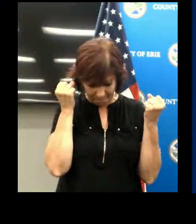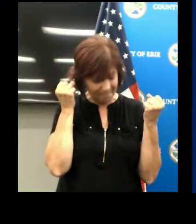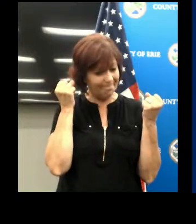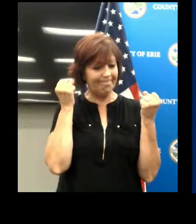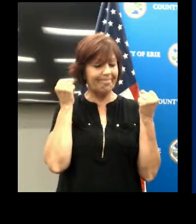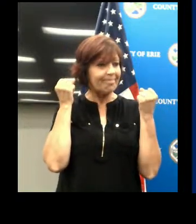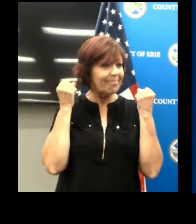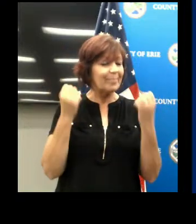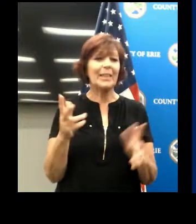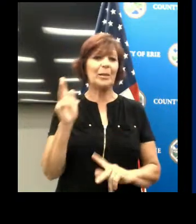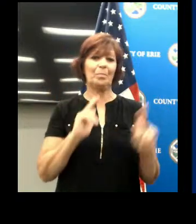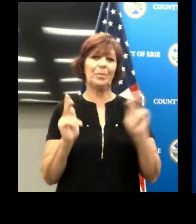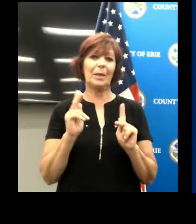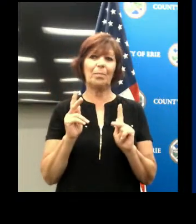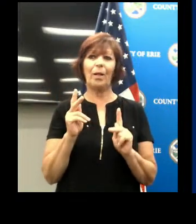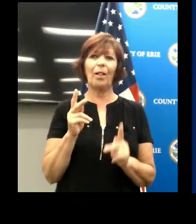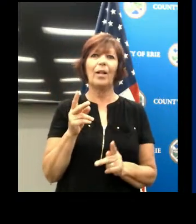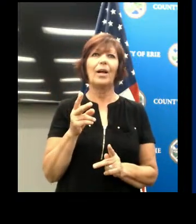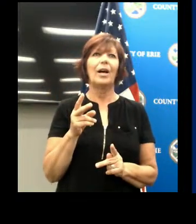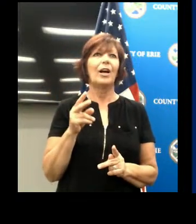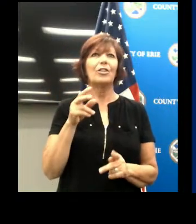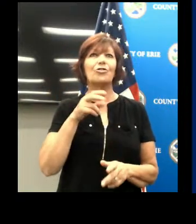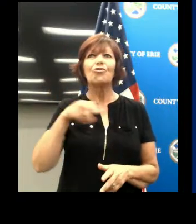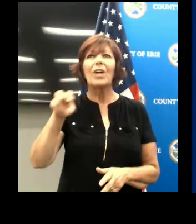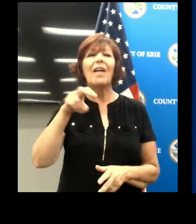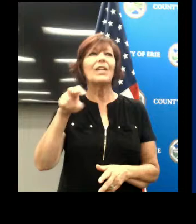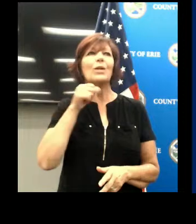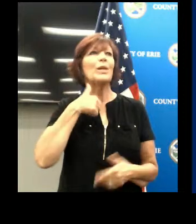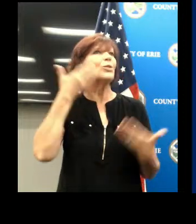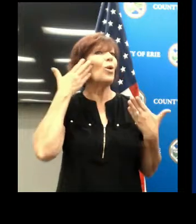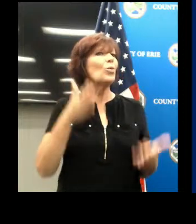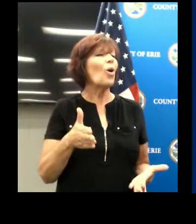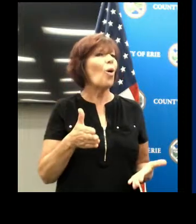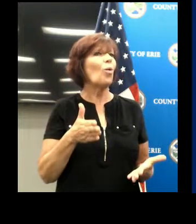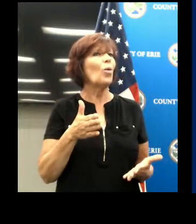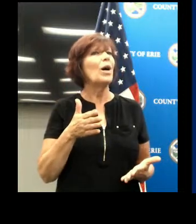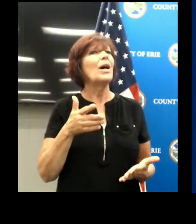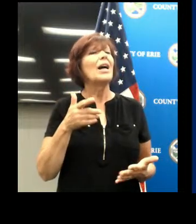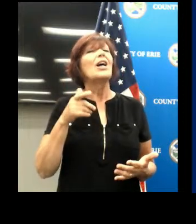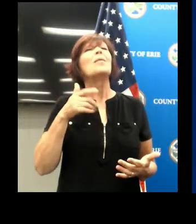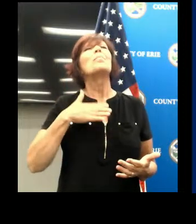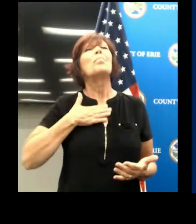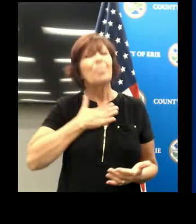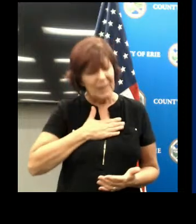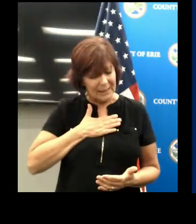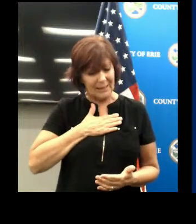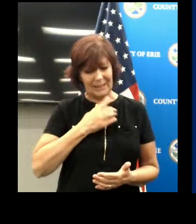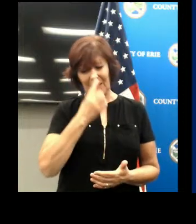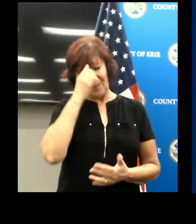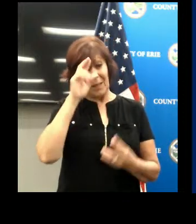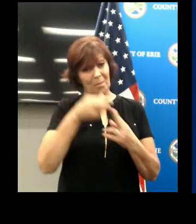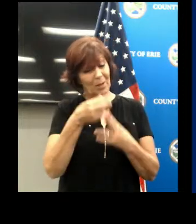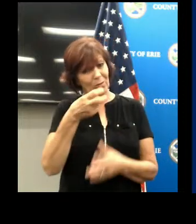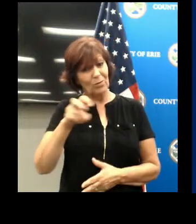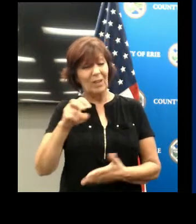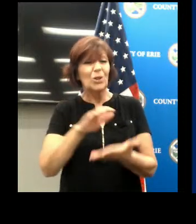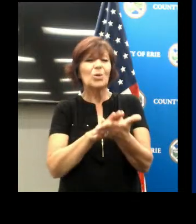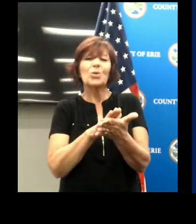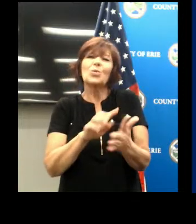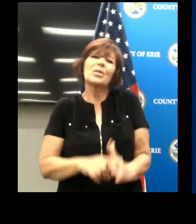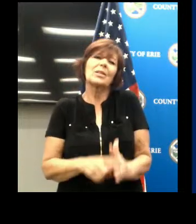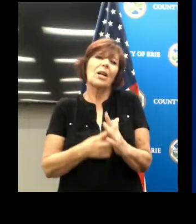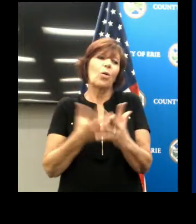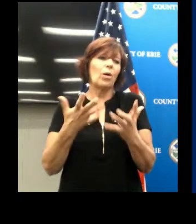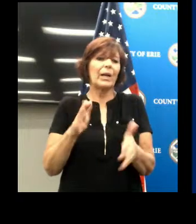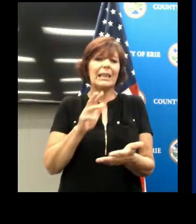that we didn't catch. So, please think twice about traveling to these high-risk states. School starting, we don't want kids